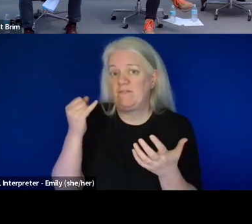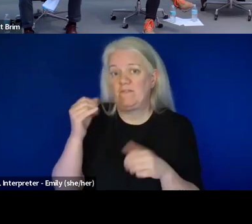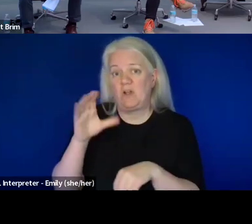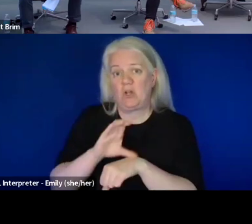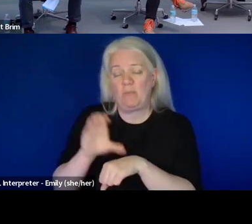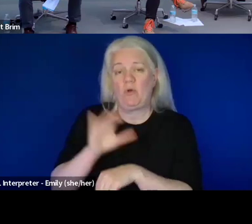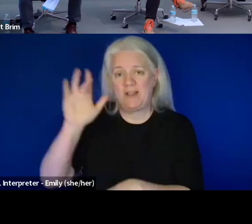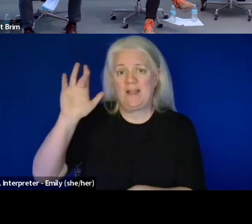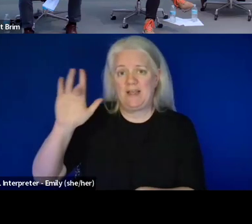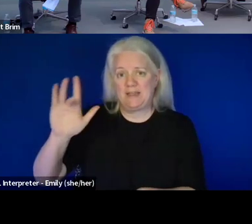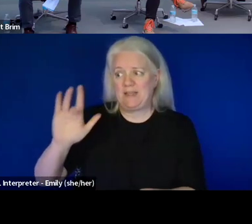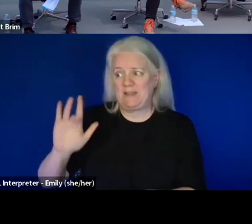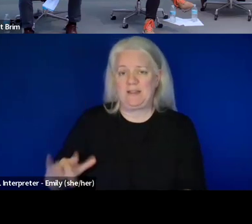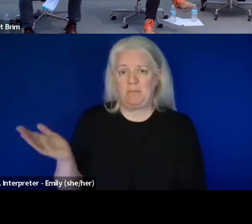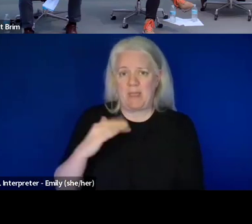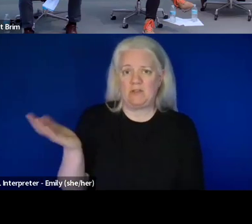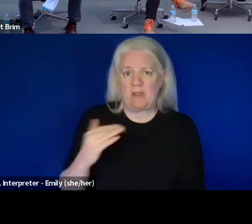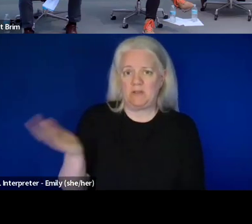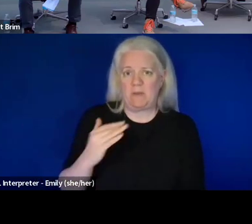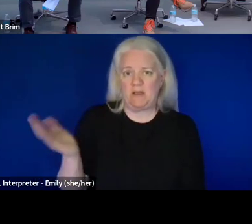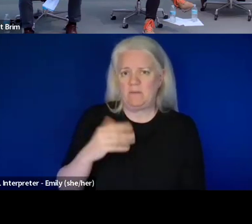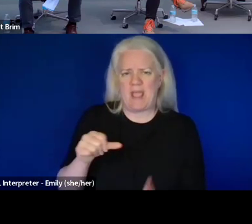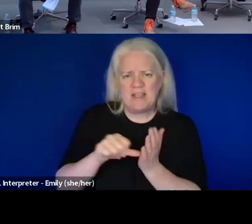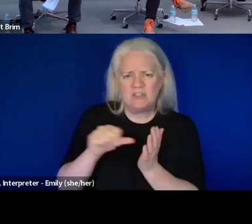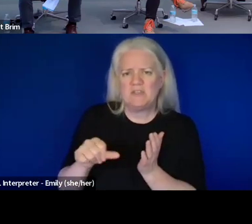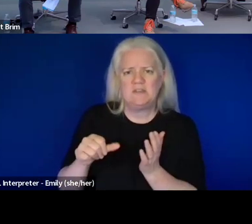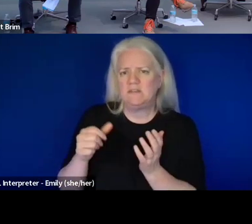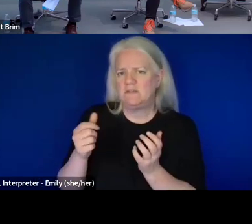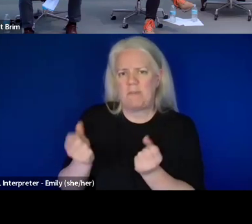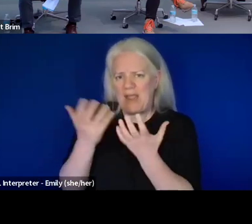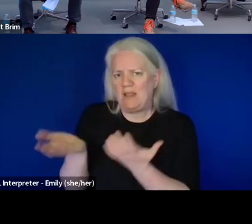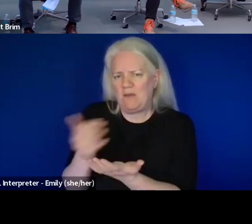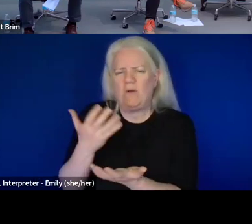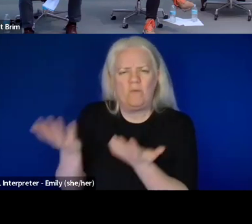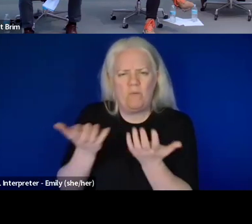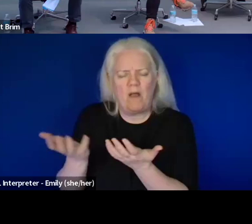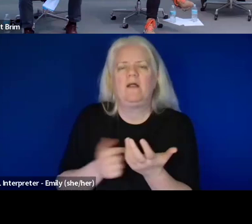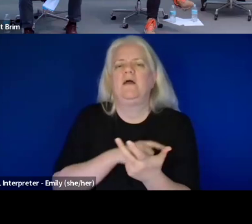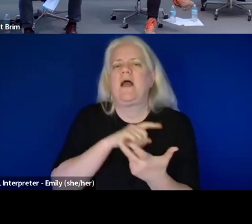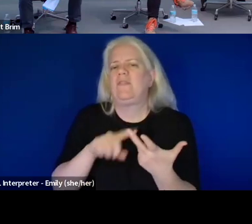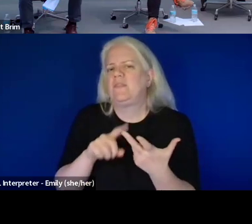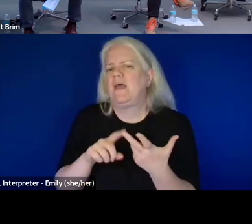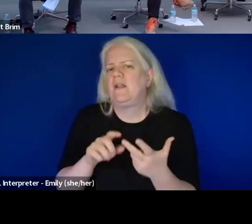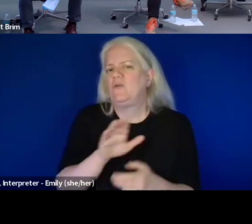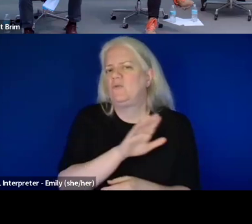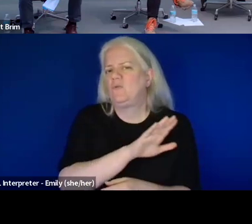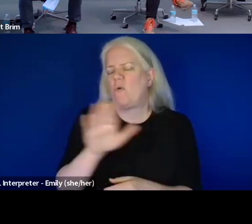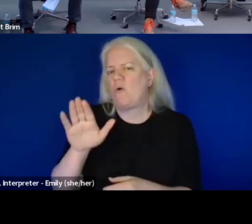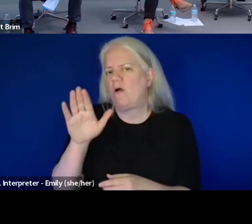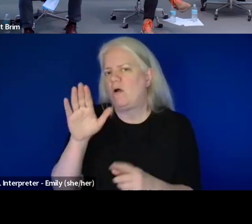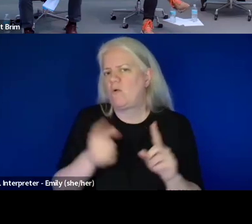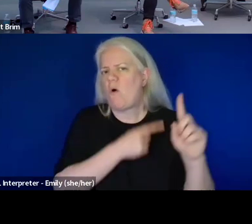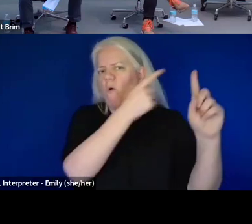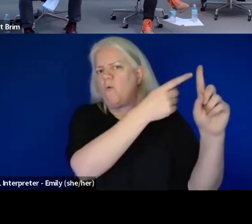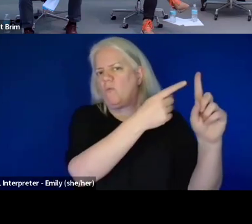like pages, or if it's just one big thing. And then ultimately, what is y'all's number one goal? If